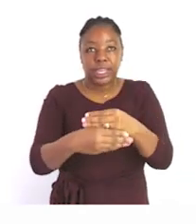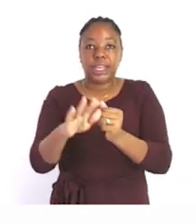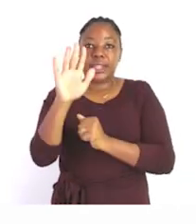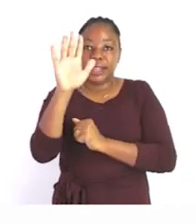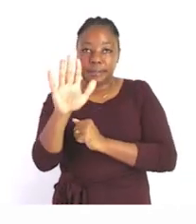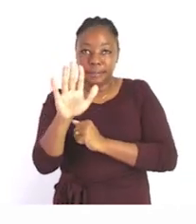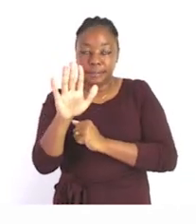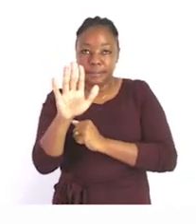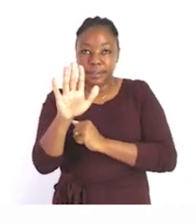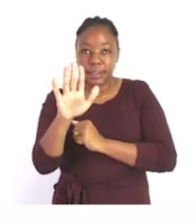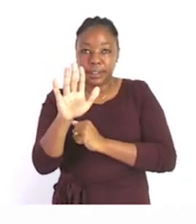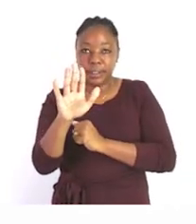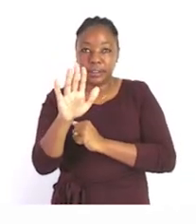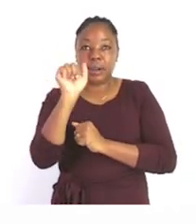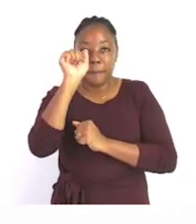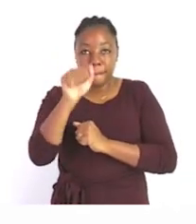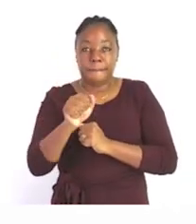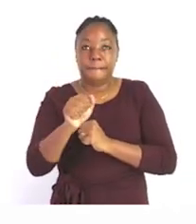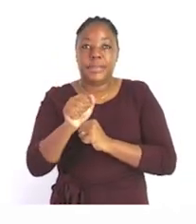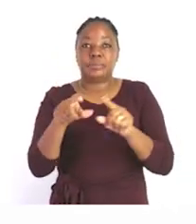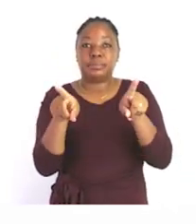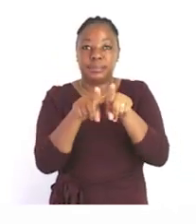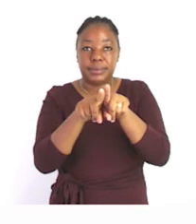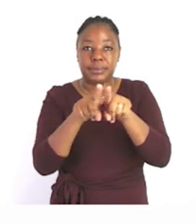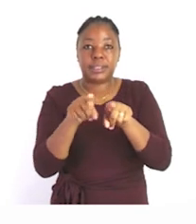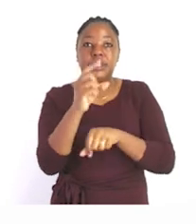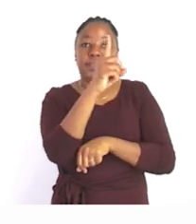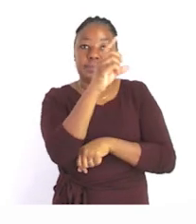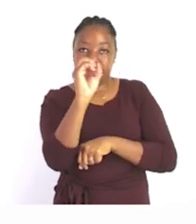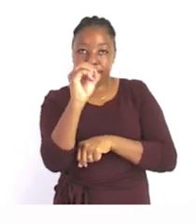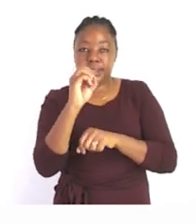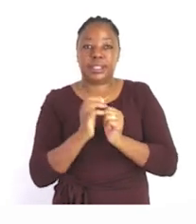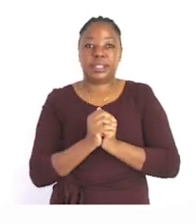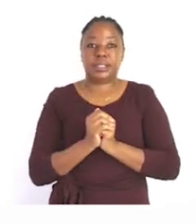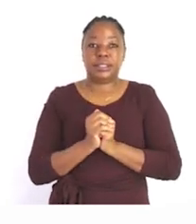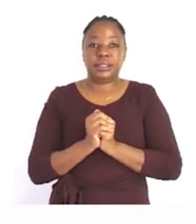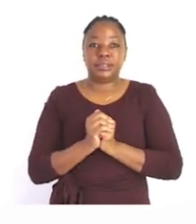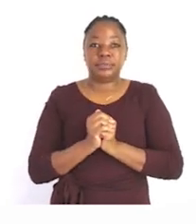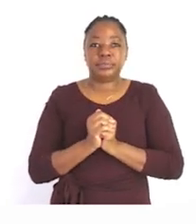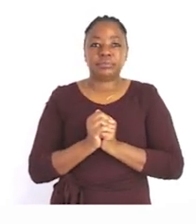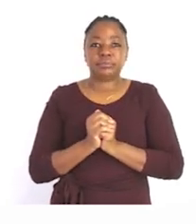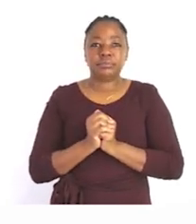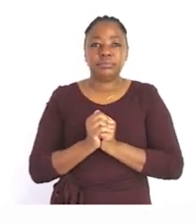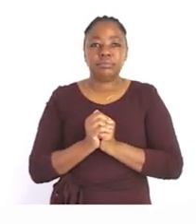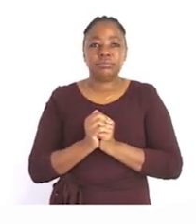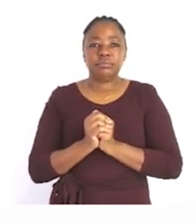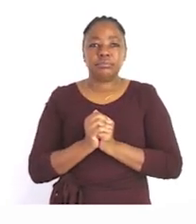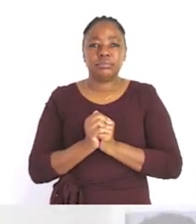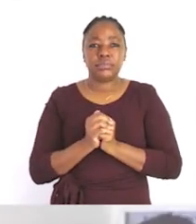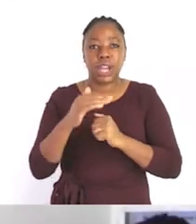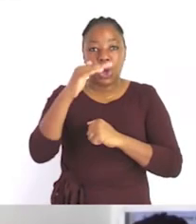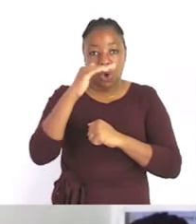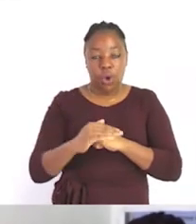get 10. We are going to try the last one there, where it says 8. So let's take a look at the